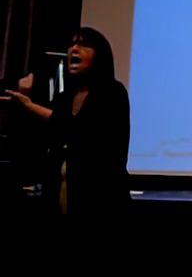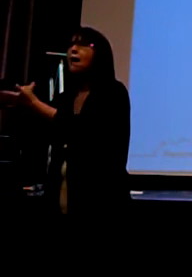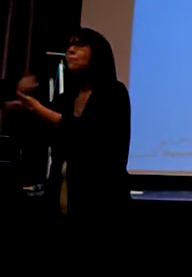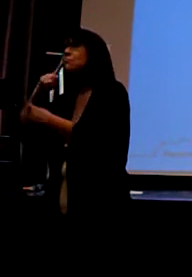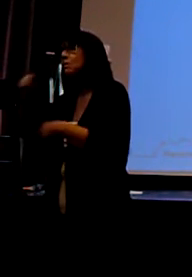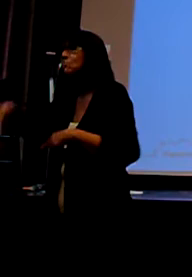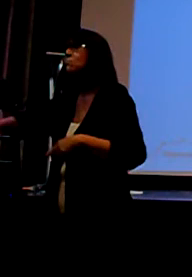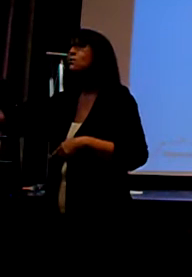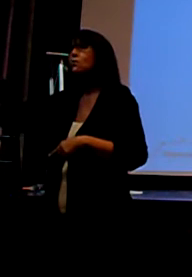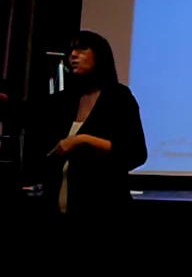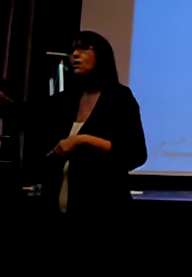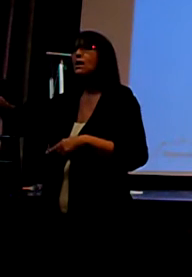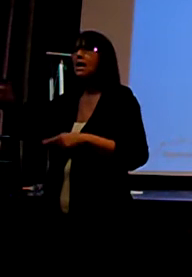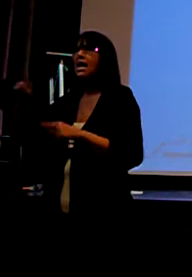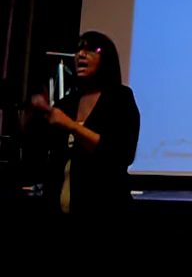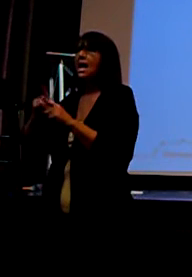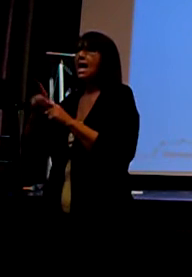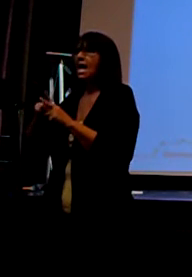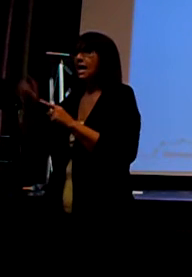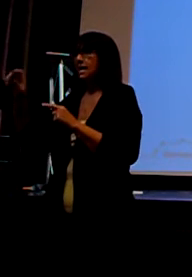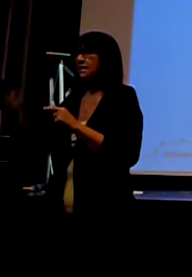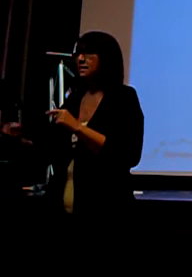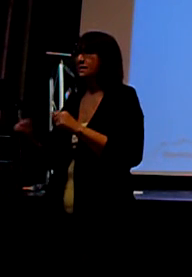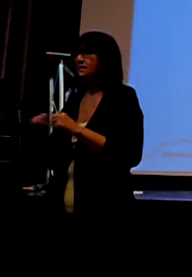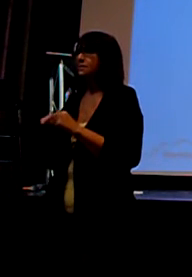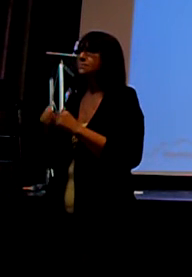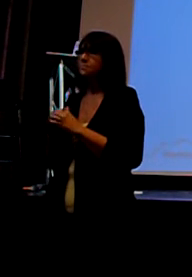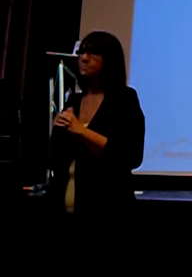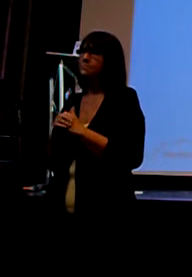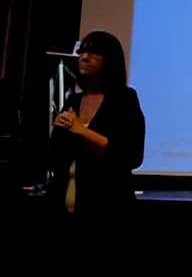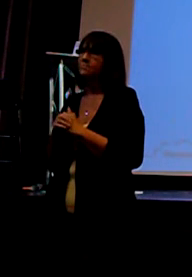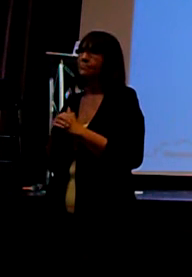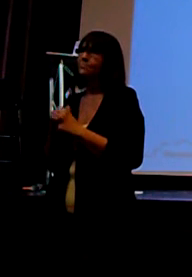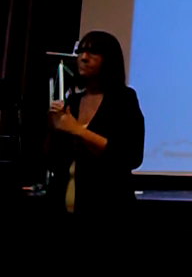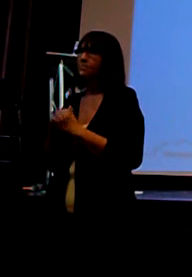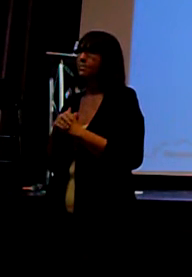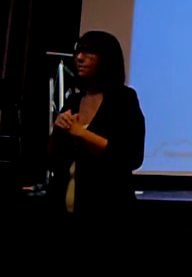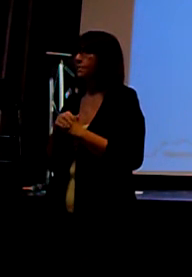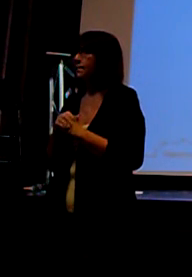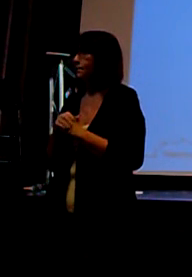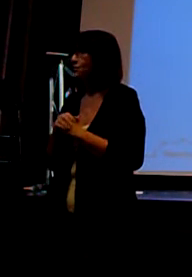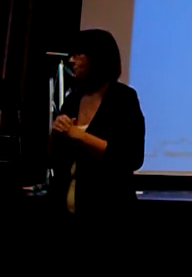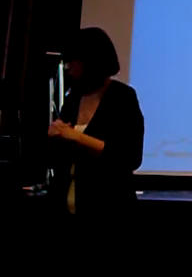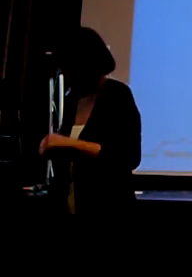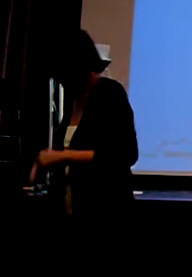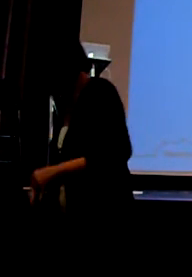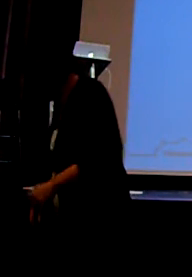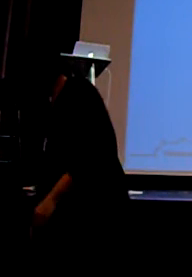as far south as Port-au-Prince.